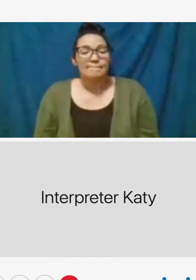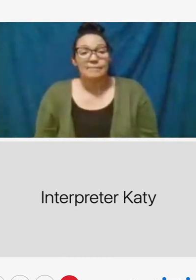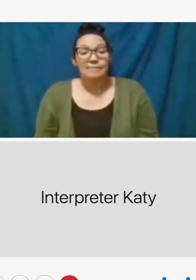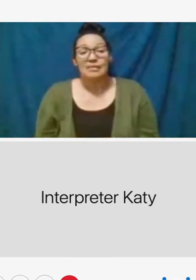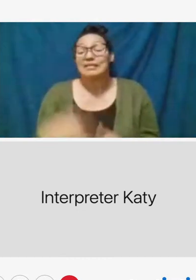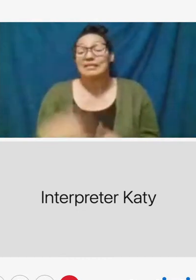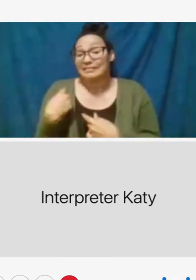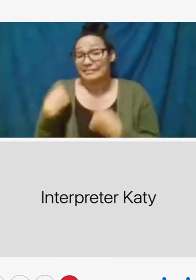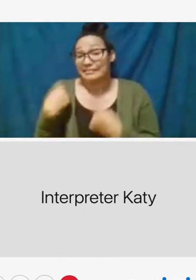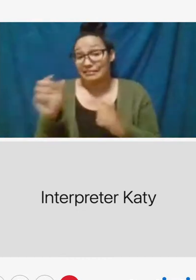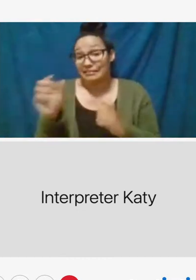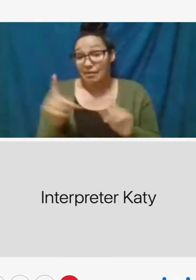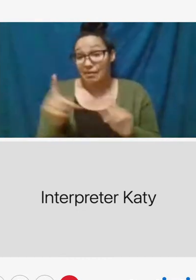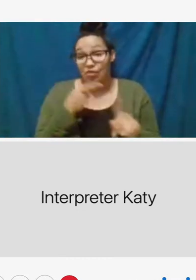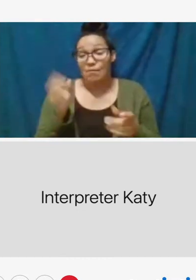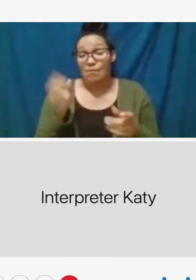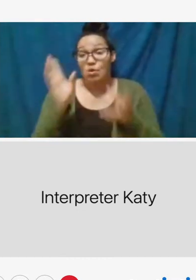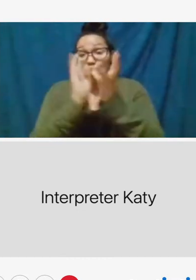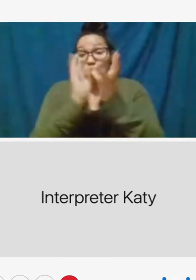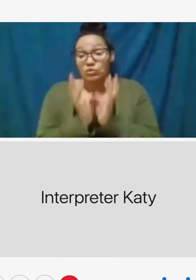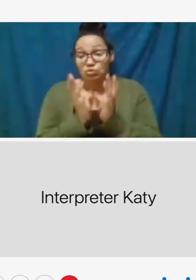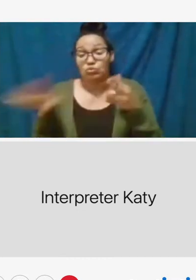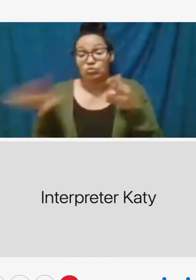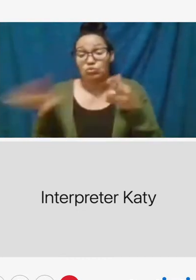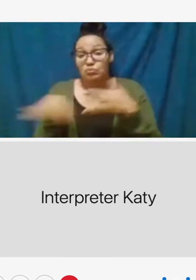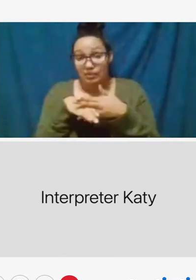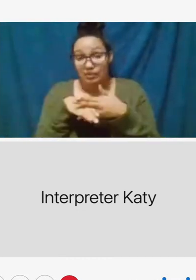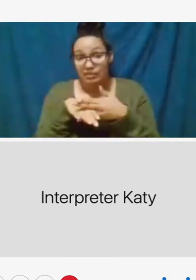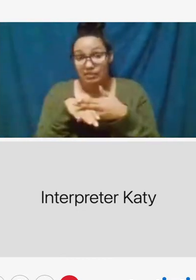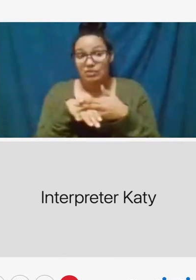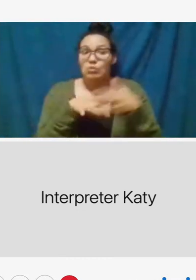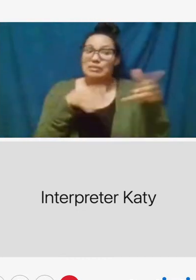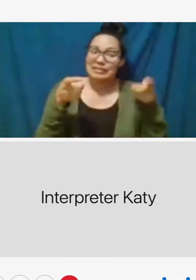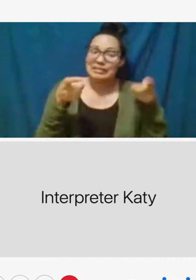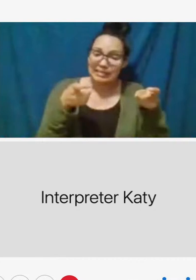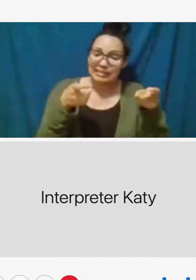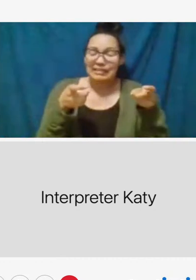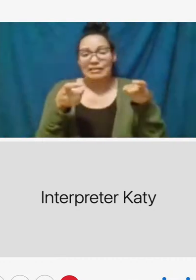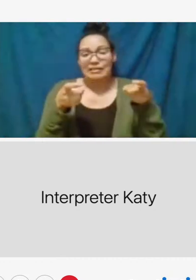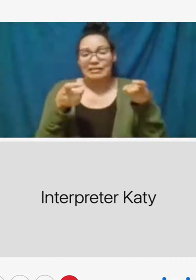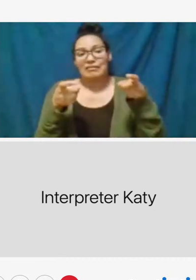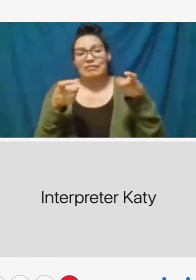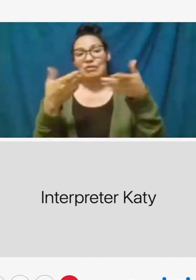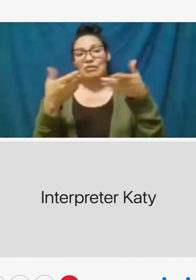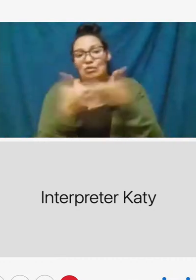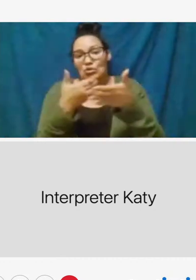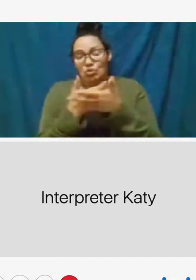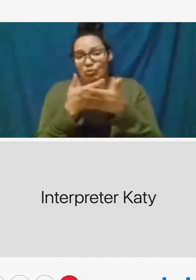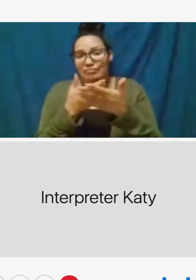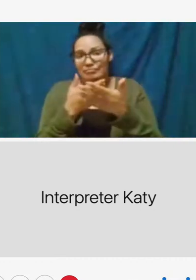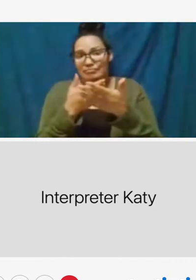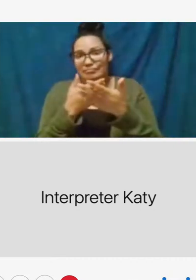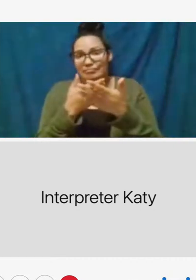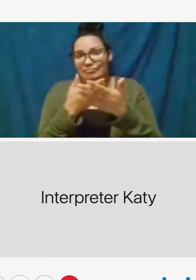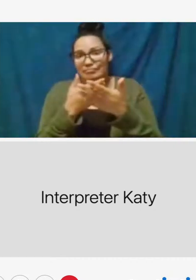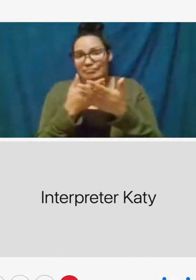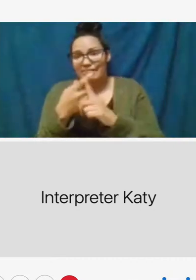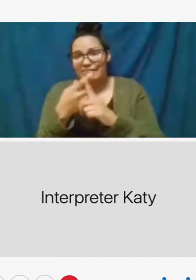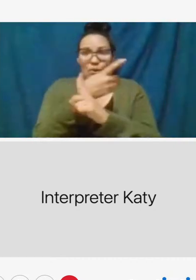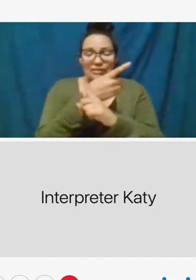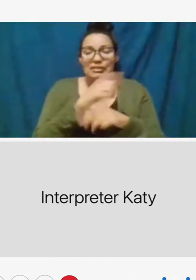break in terms of dealing and managing uh the new variant uh we've had an an influx of positive